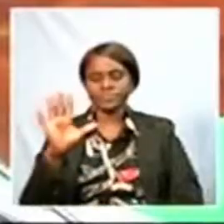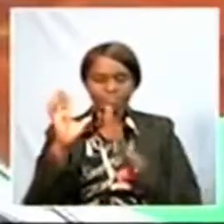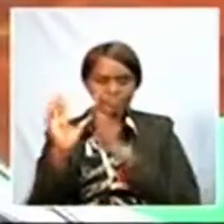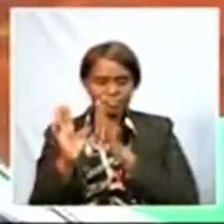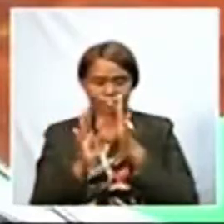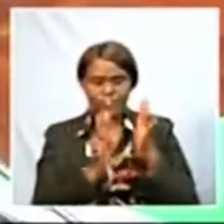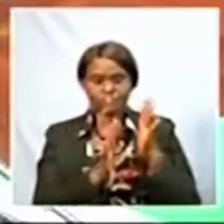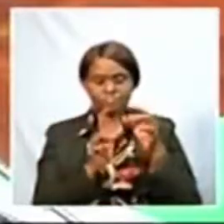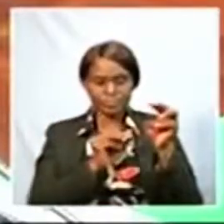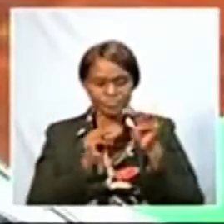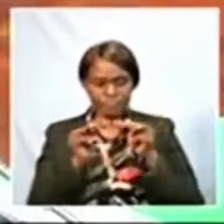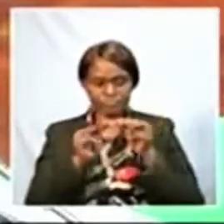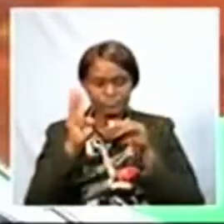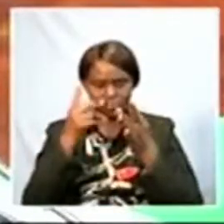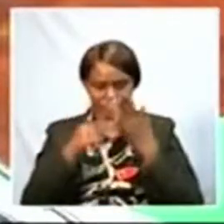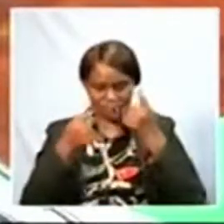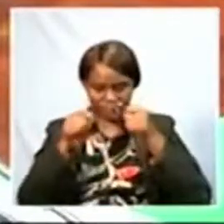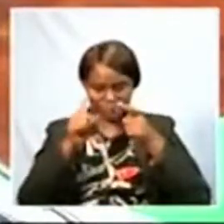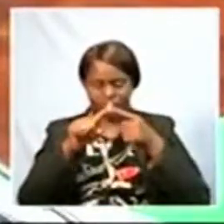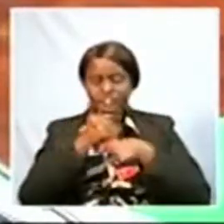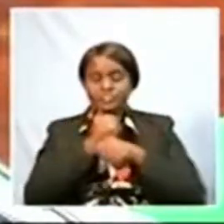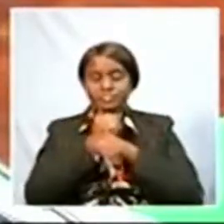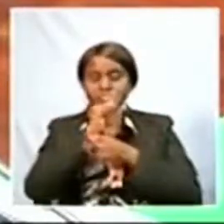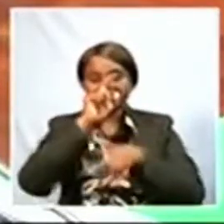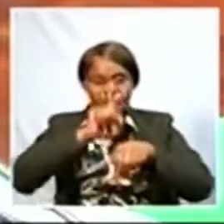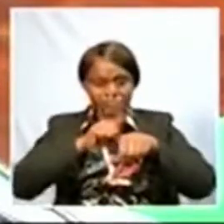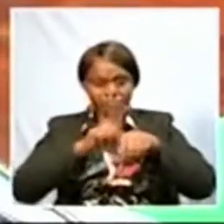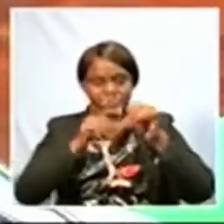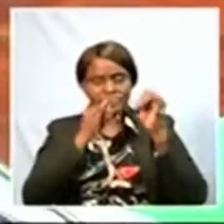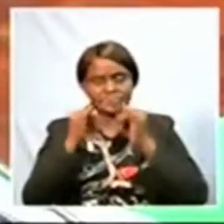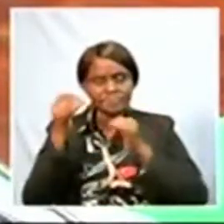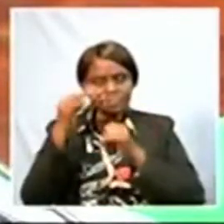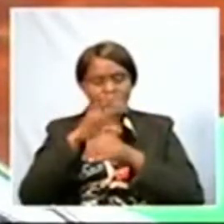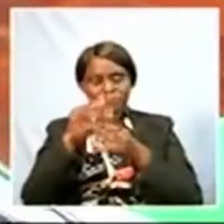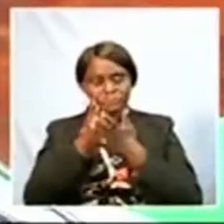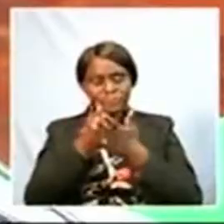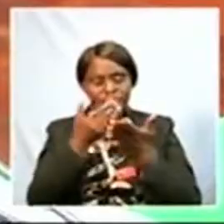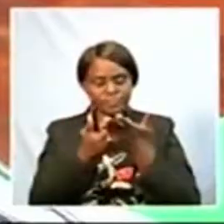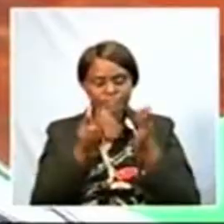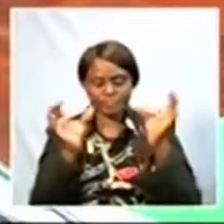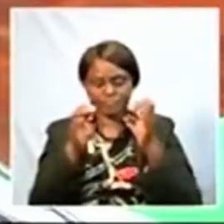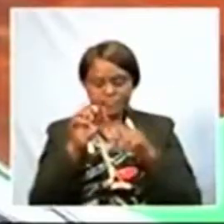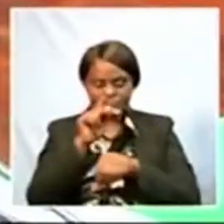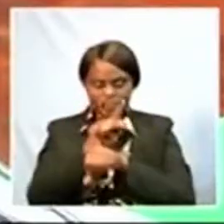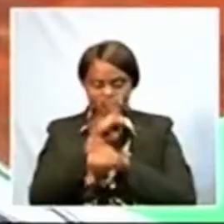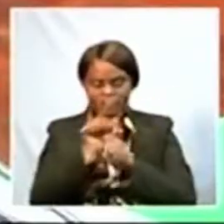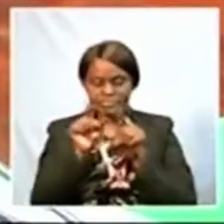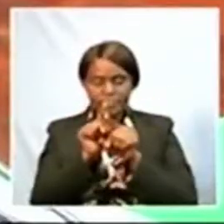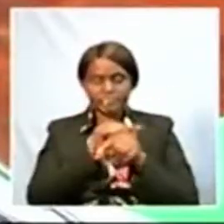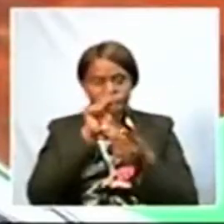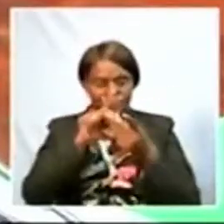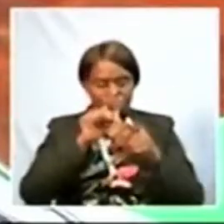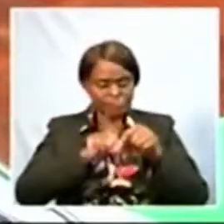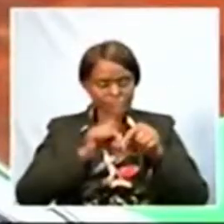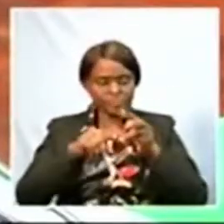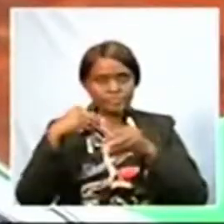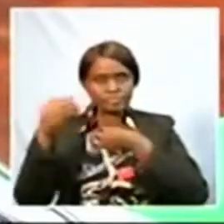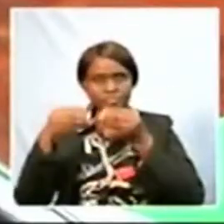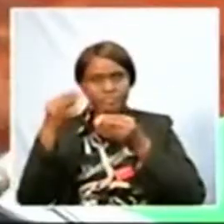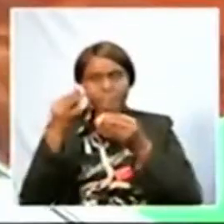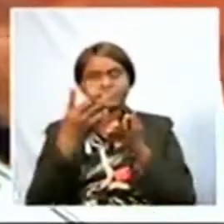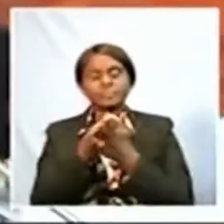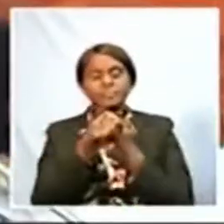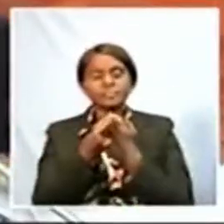measures. Management will endeavor to ensure timely implementation of community projects and timely disbursement of